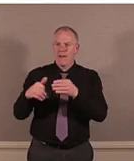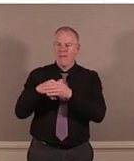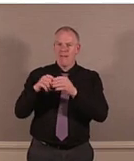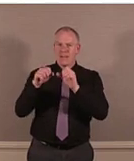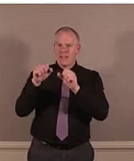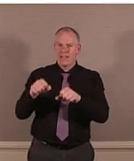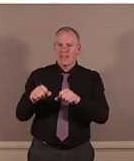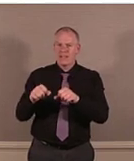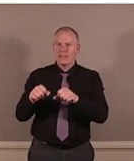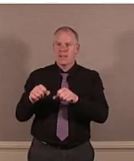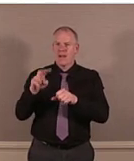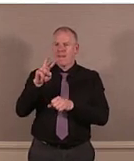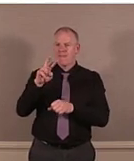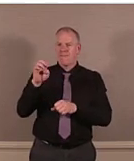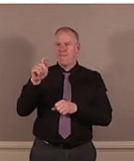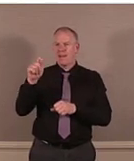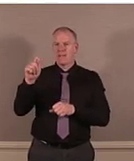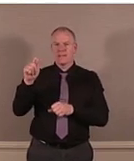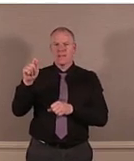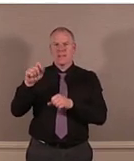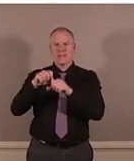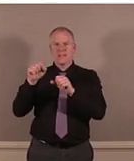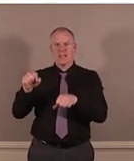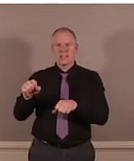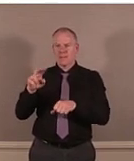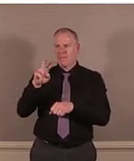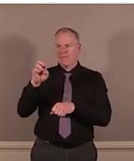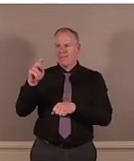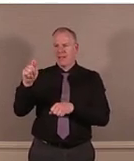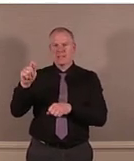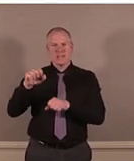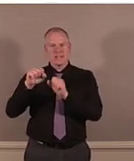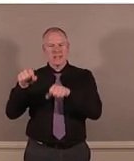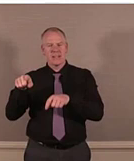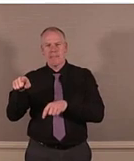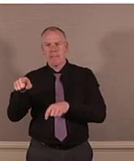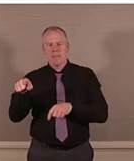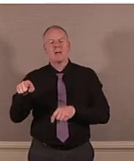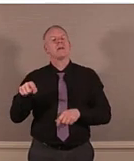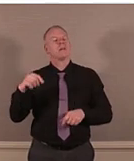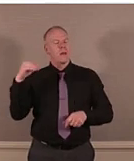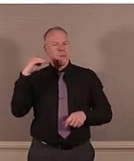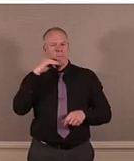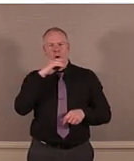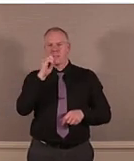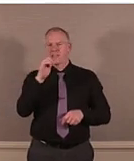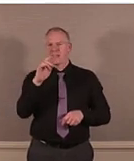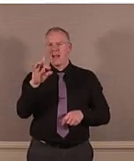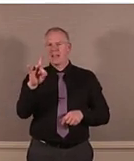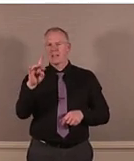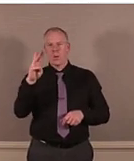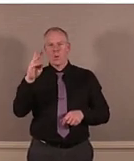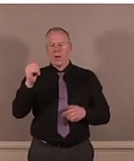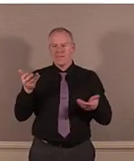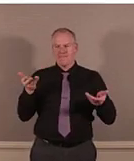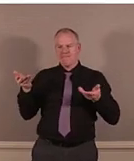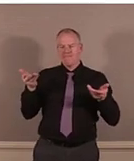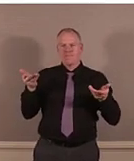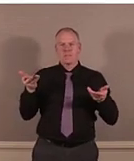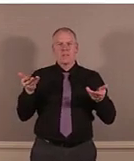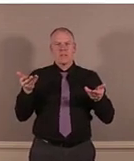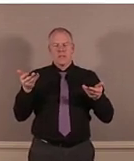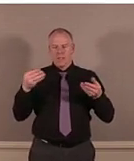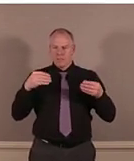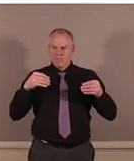strategically direct the VET system. And I think that's a critically important task, because really it's collectively moving